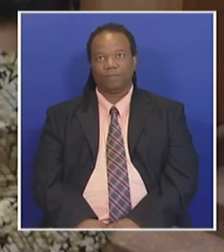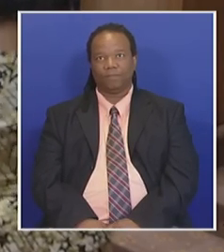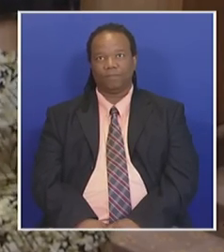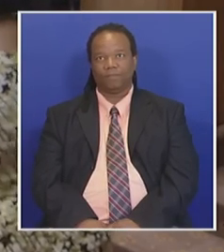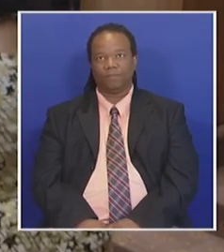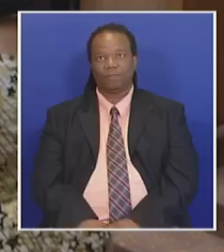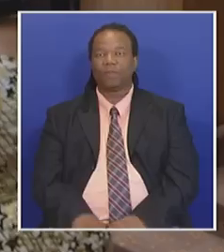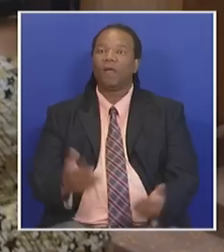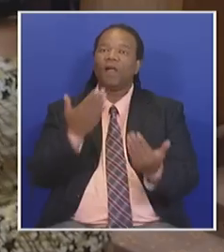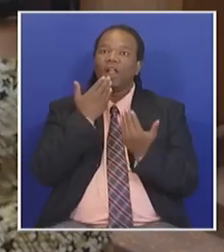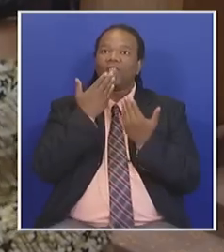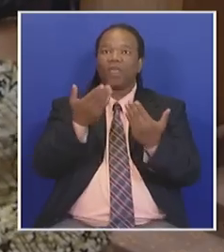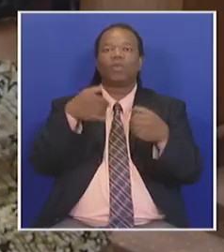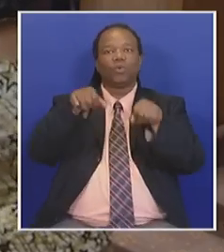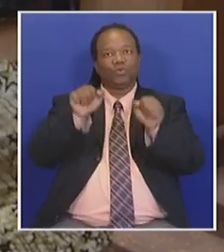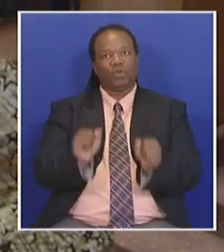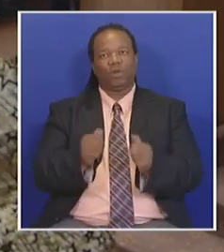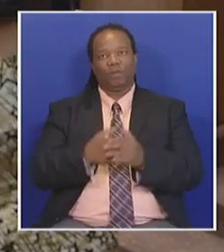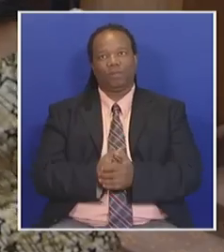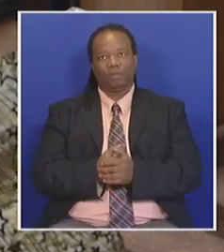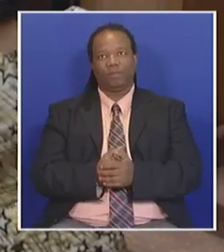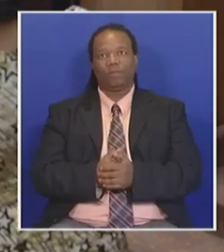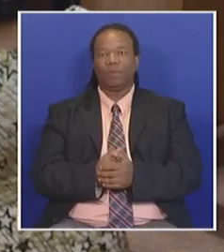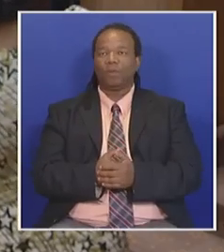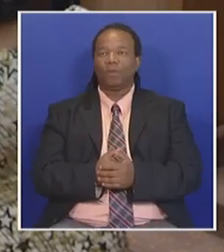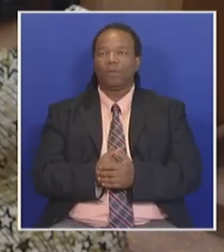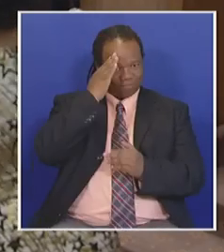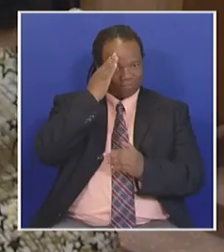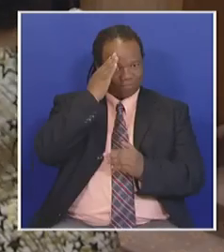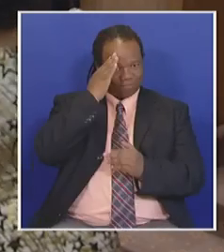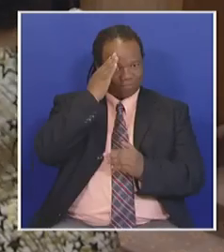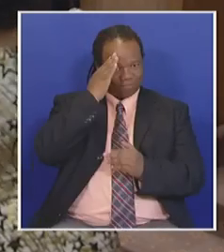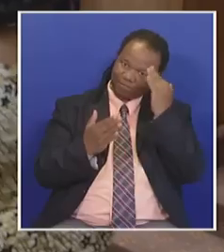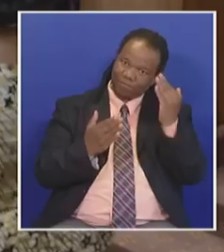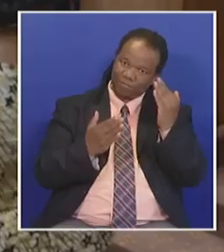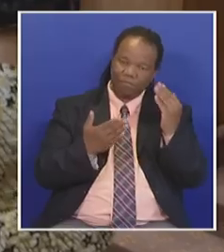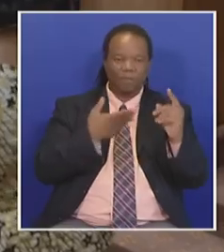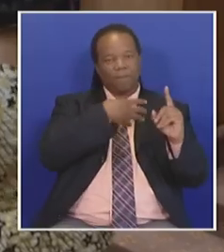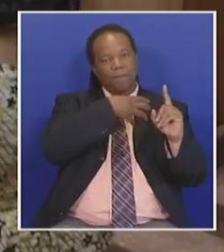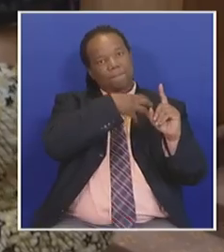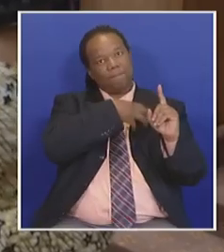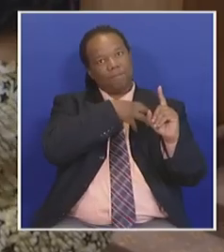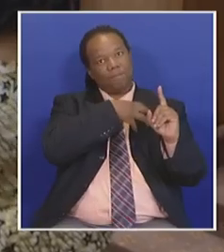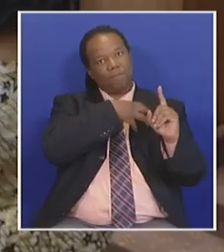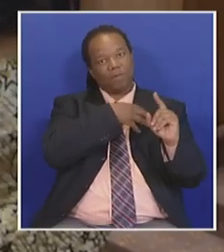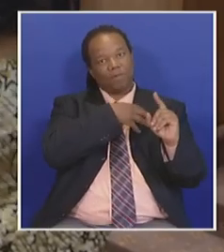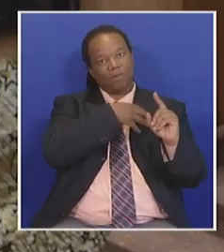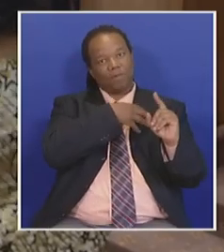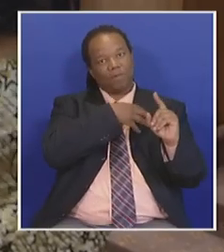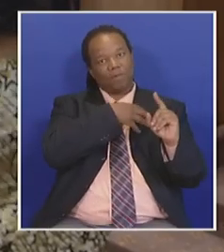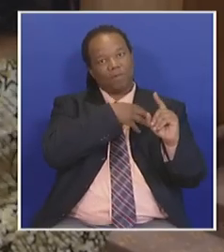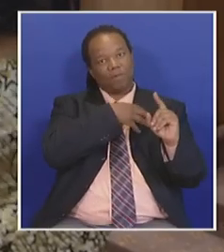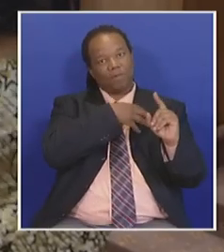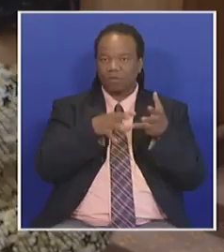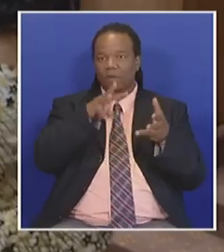Thank you very much, Honorable Chair. My greetings to the Minister of Home Affairs, the